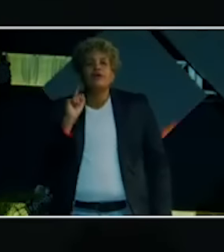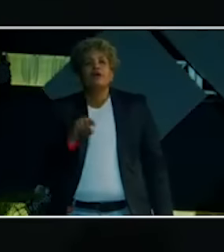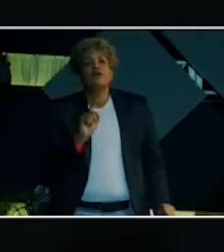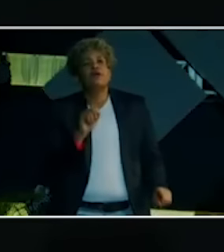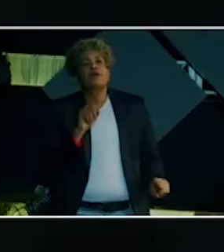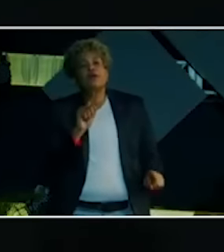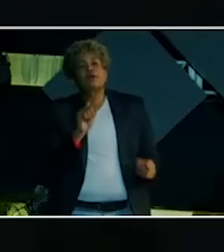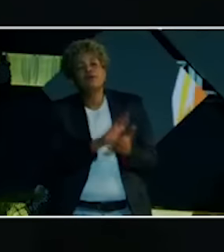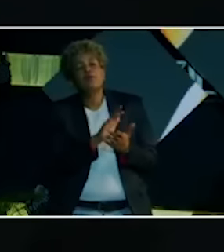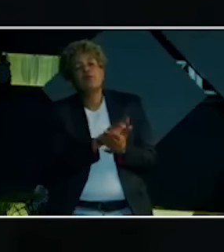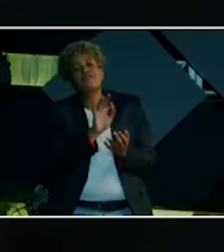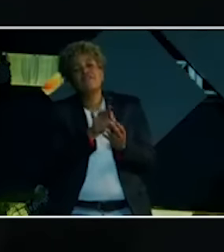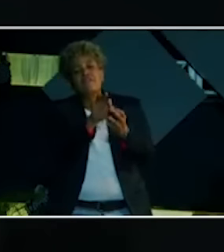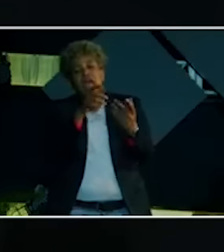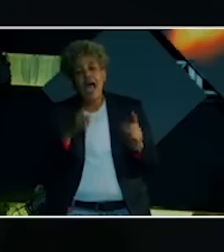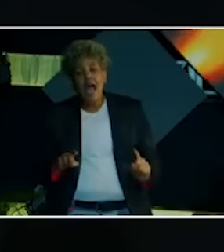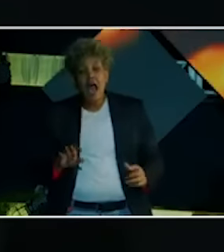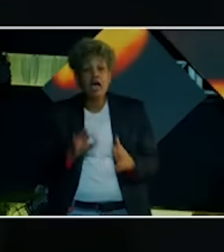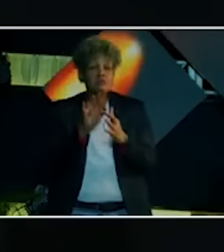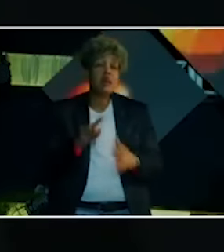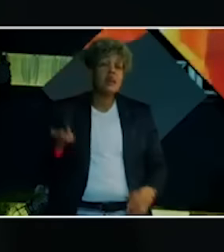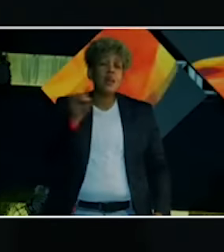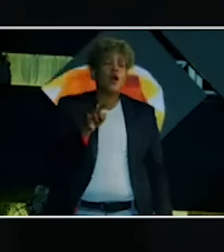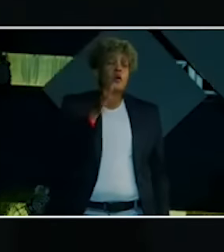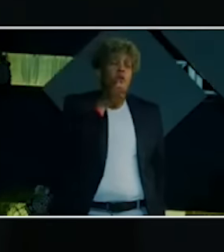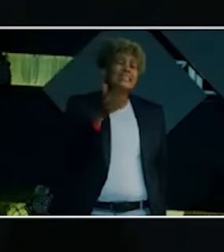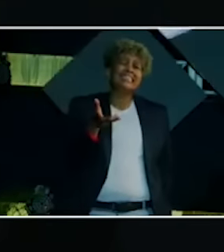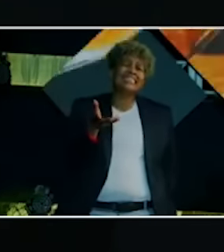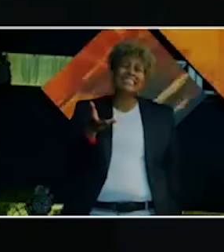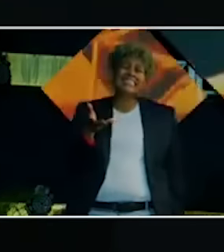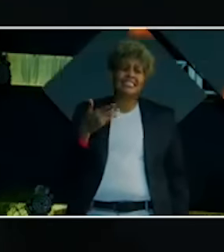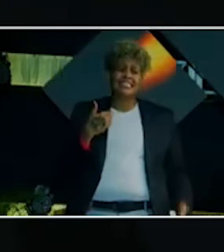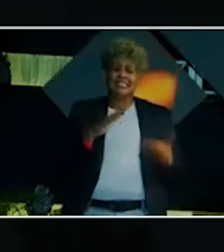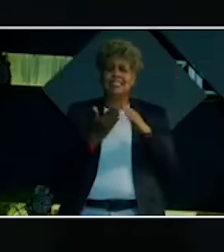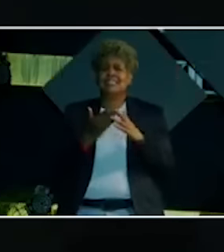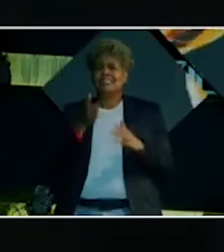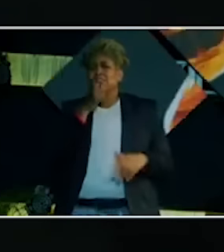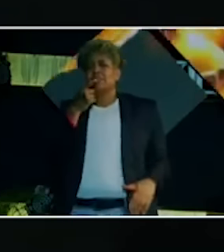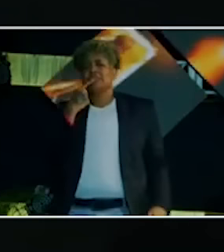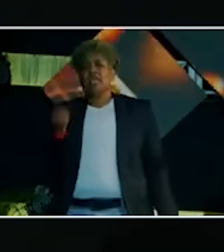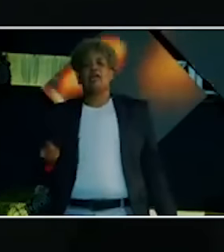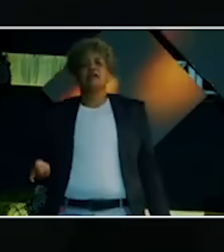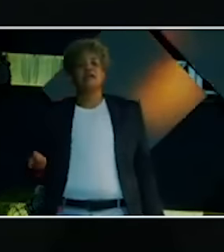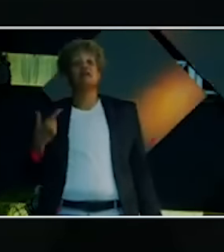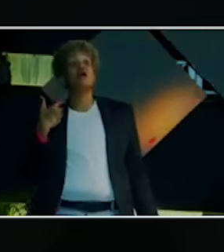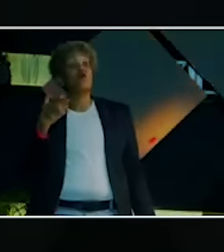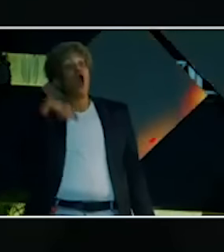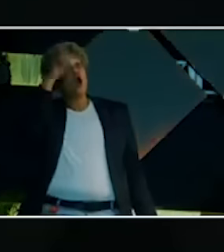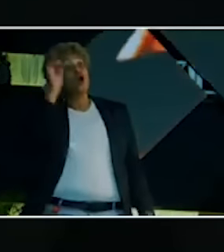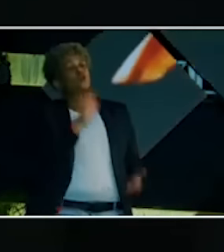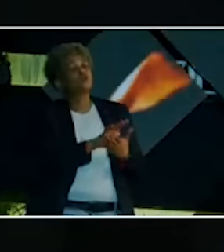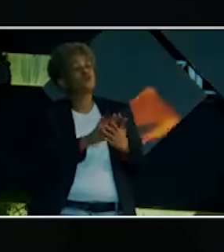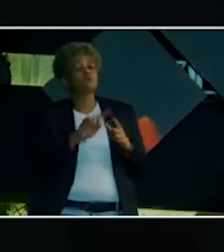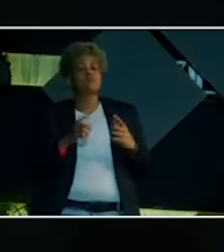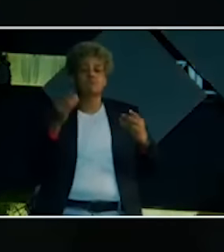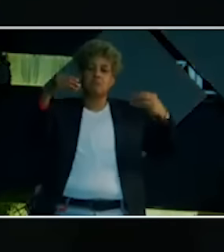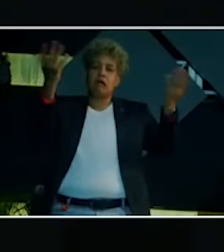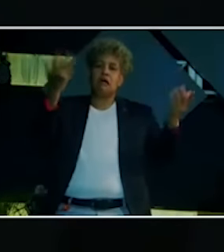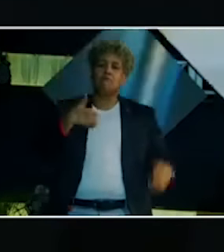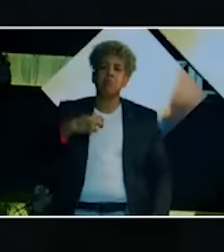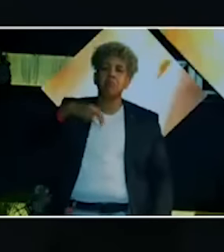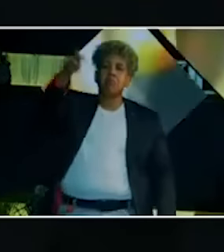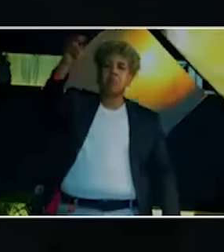people, especially those who are in communities who say, I want to get training, but I